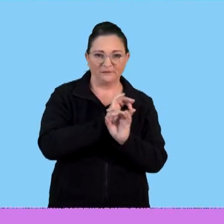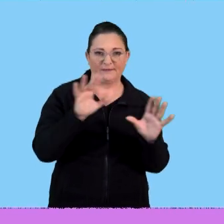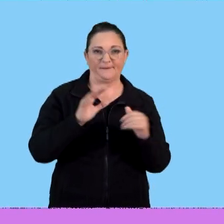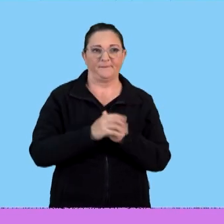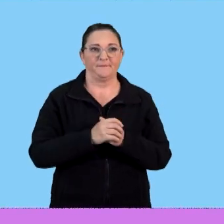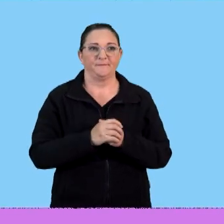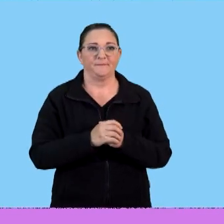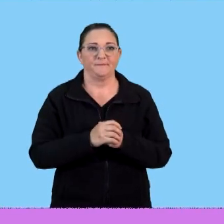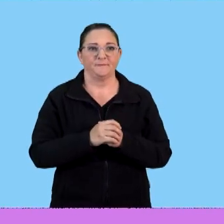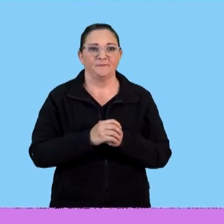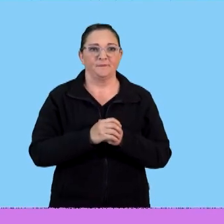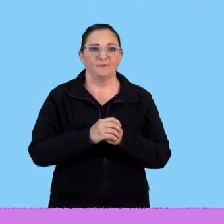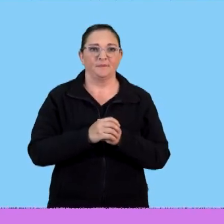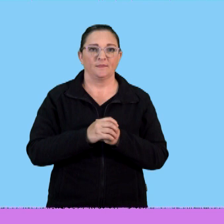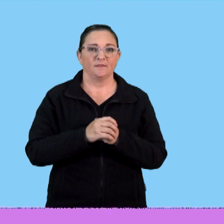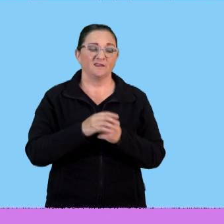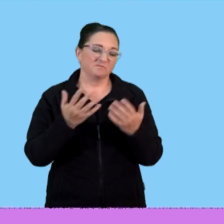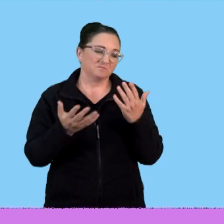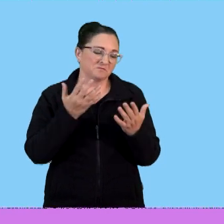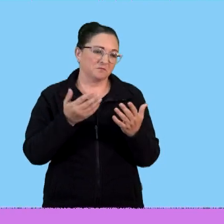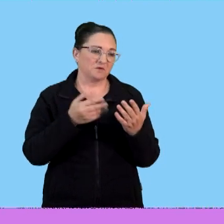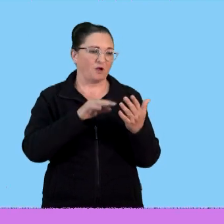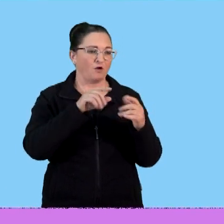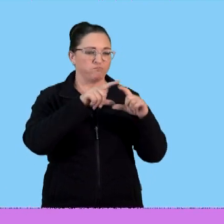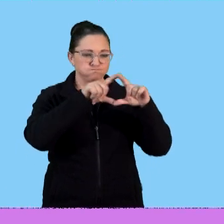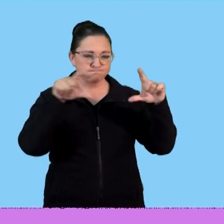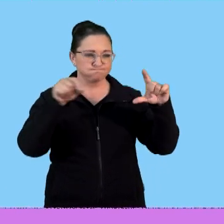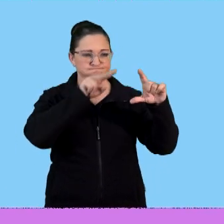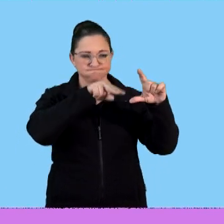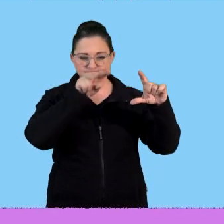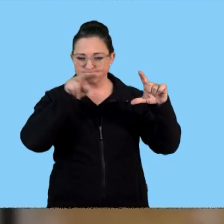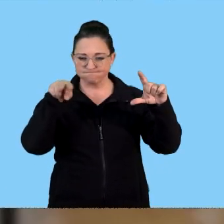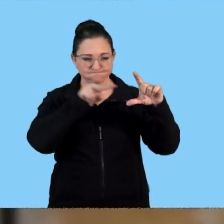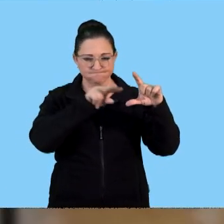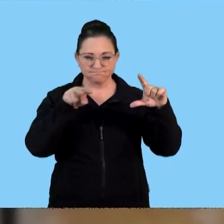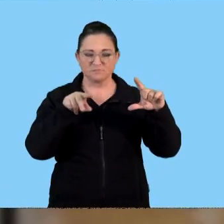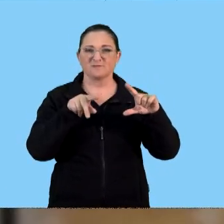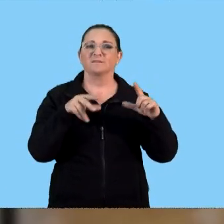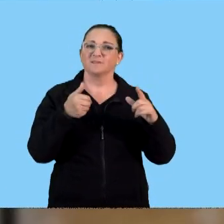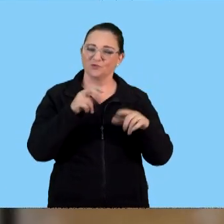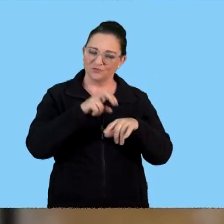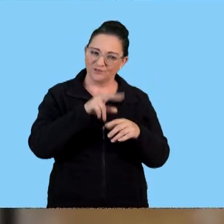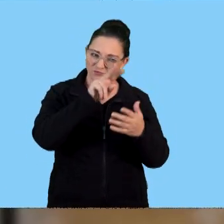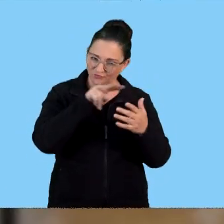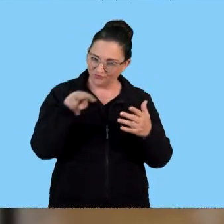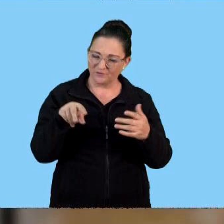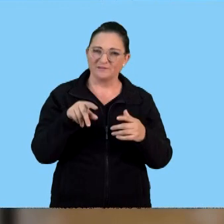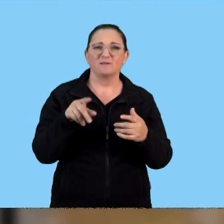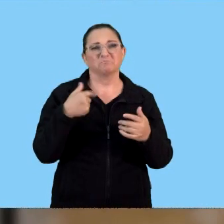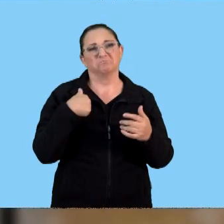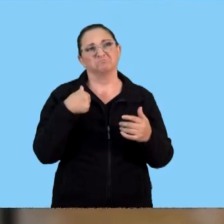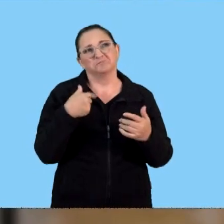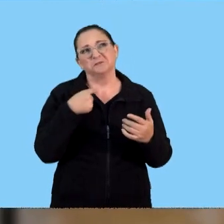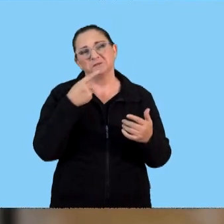Right. Again, our subject, as you've seen now, sometimes we give you paragraphs to read. And as I always say, it's like building a puzzle. You